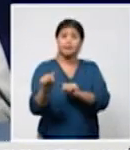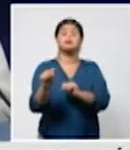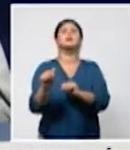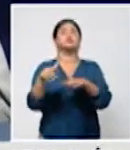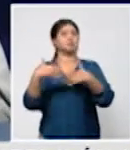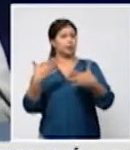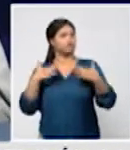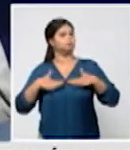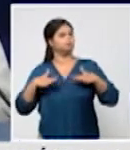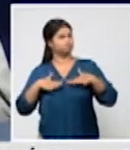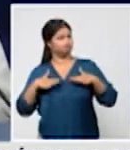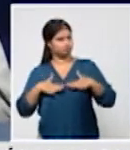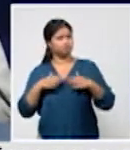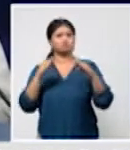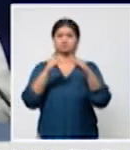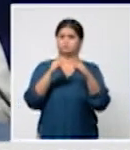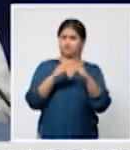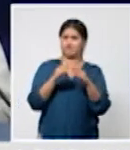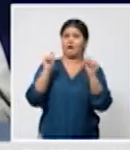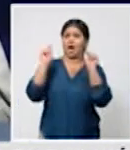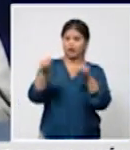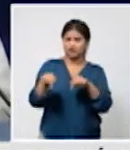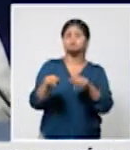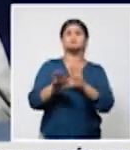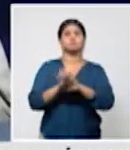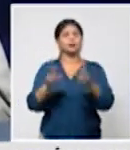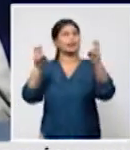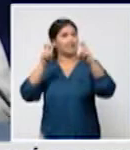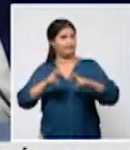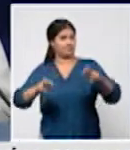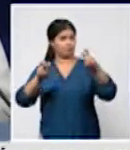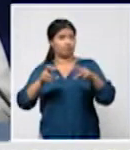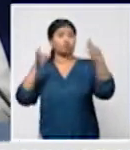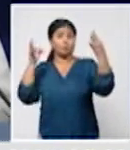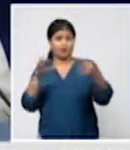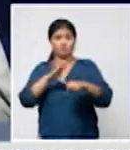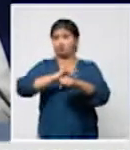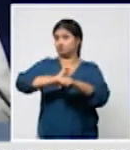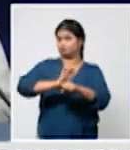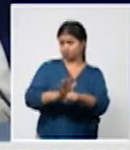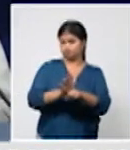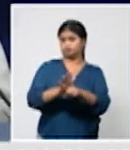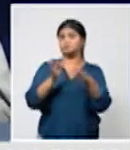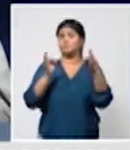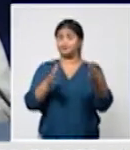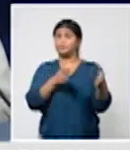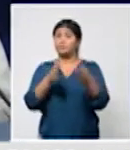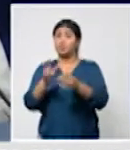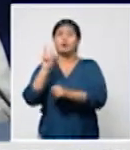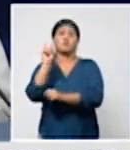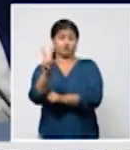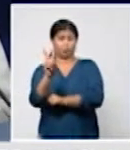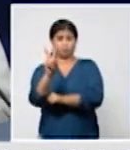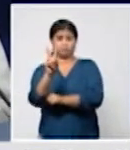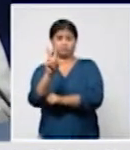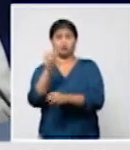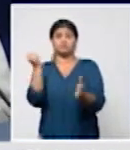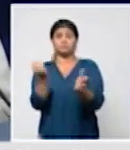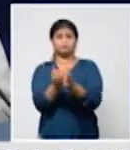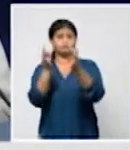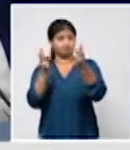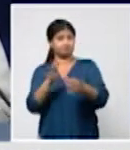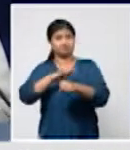women represent 49.6%, after 19 of the 33 people diagnosed yesterday are